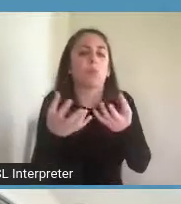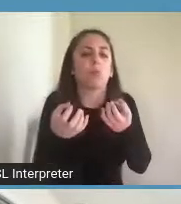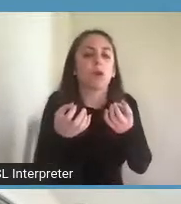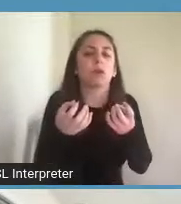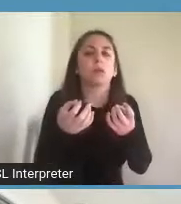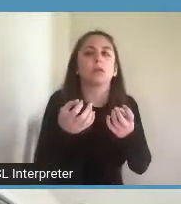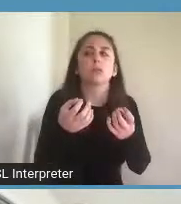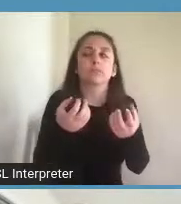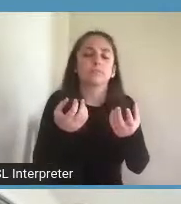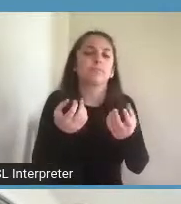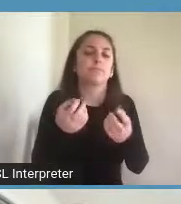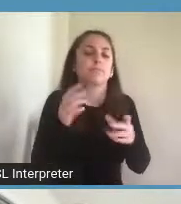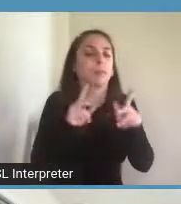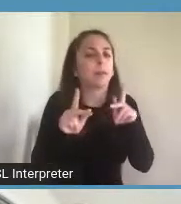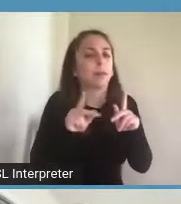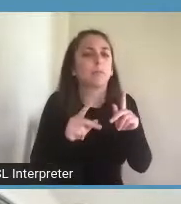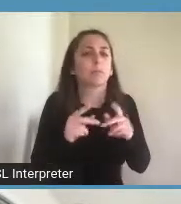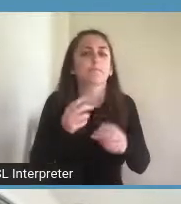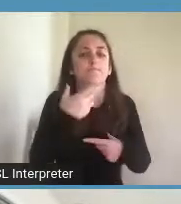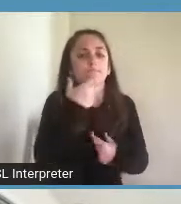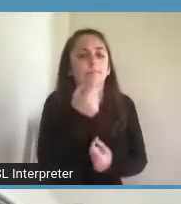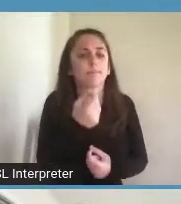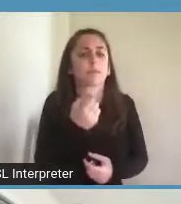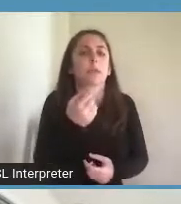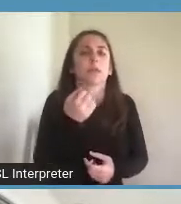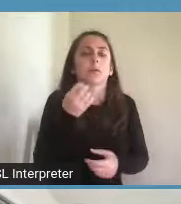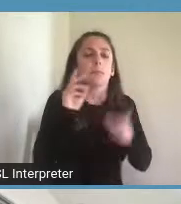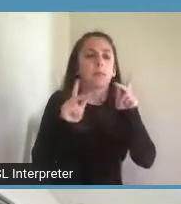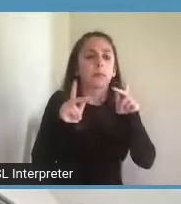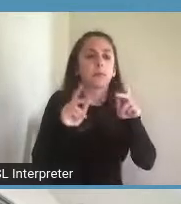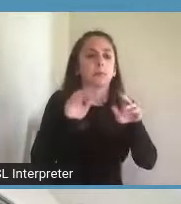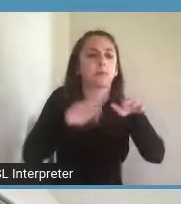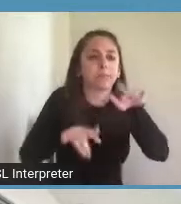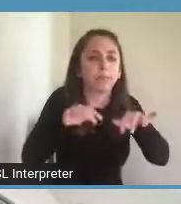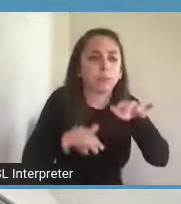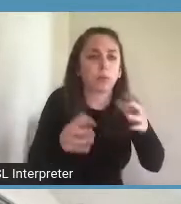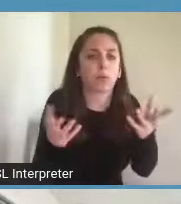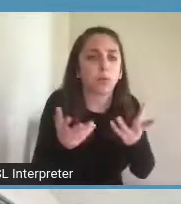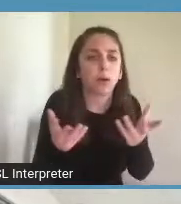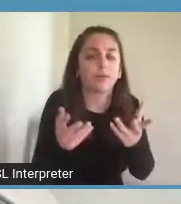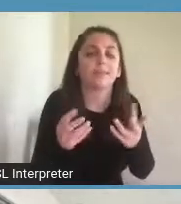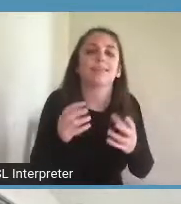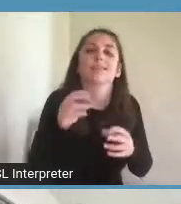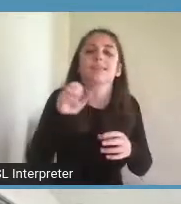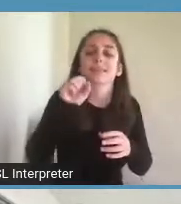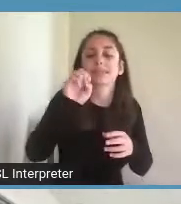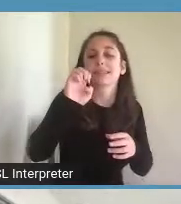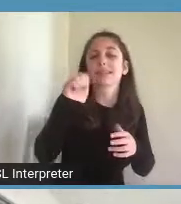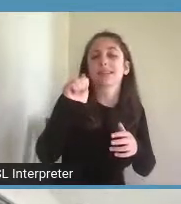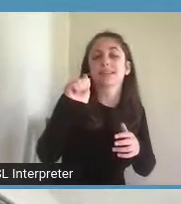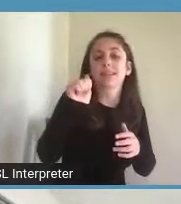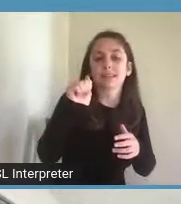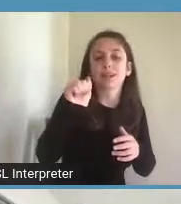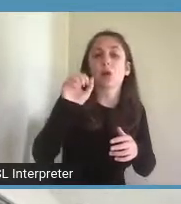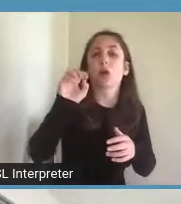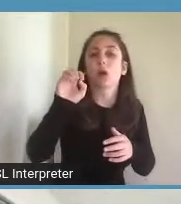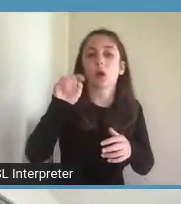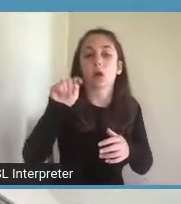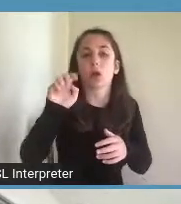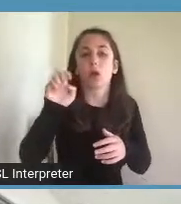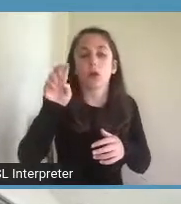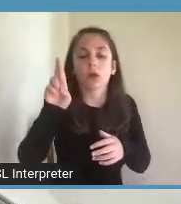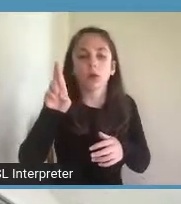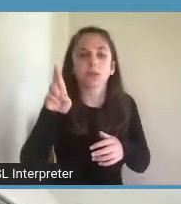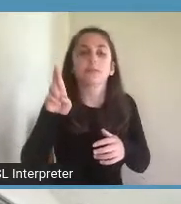what are people asking? What are people searching for? One of the top things is, what do sea otters eat? We had that information on our webpage, but